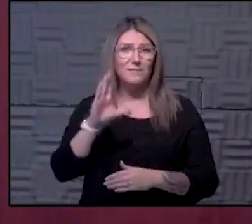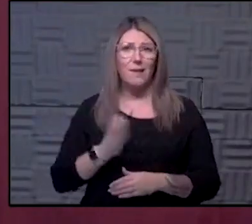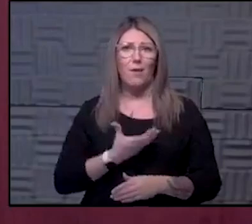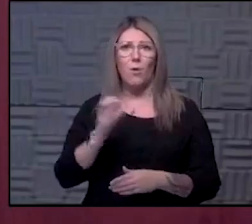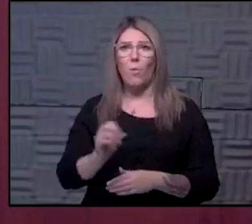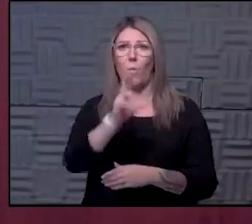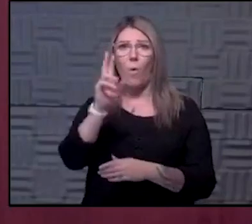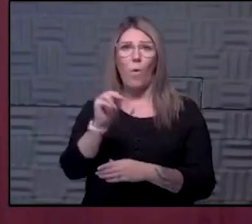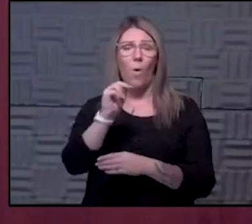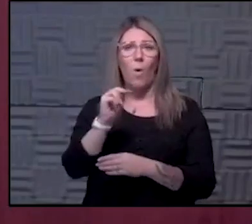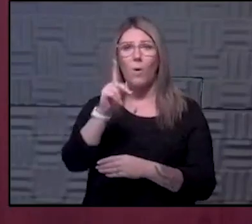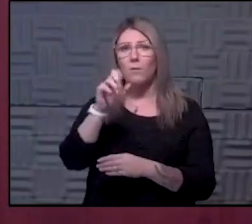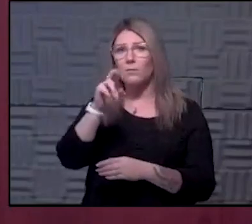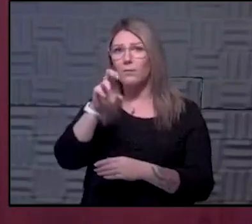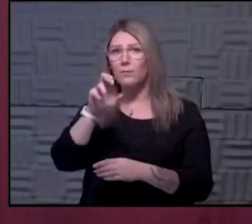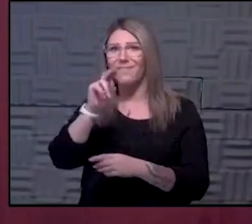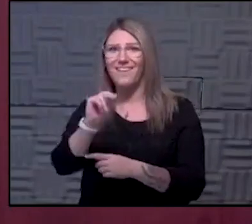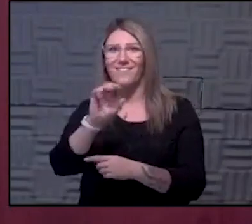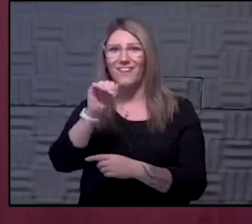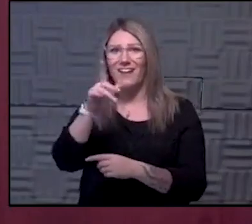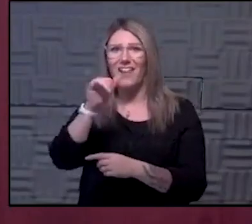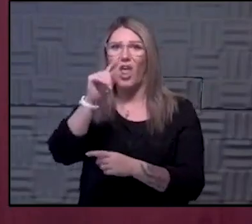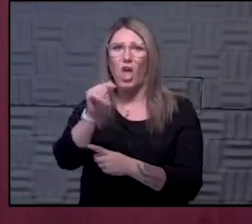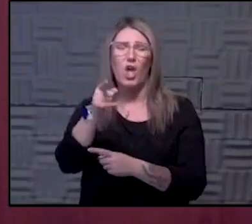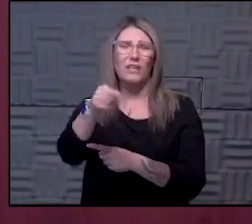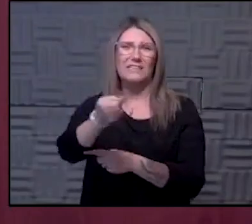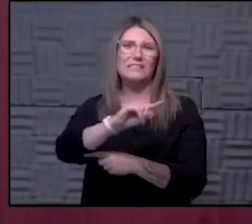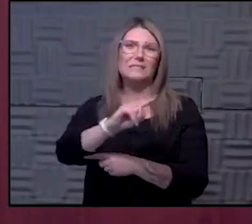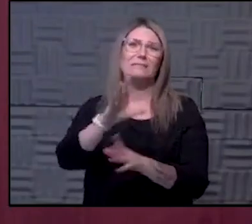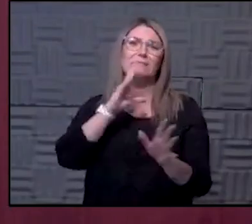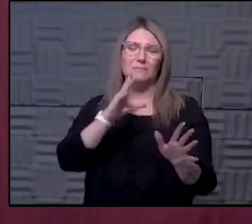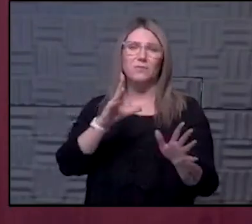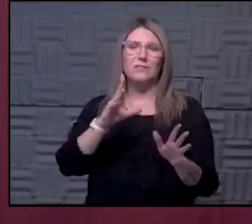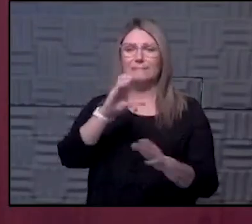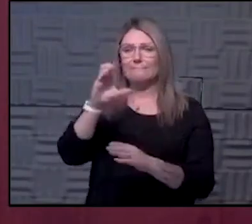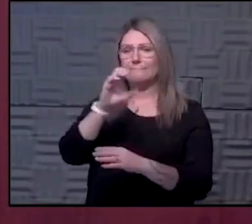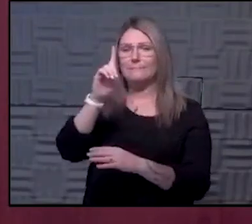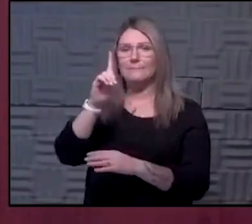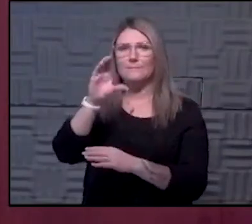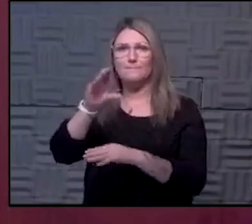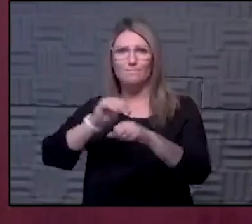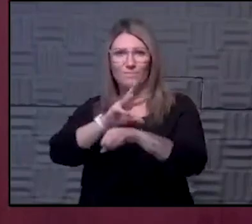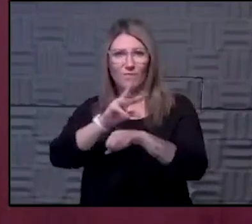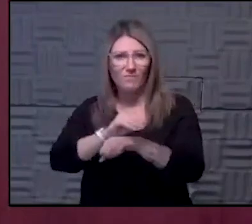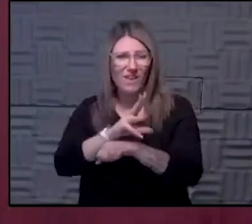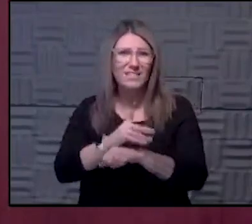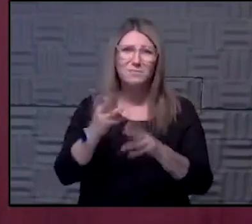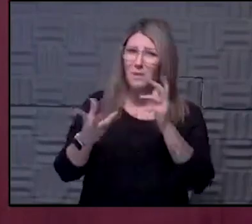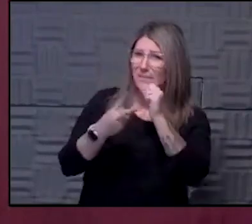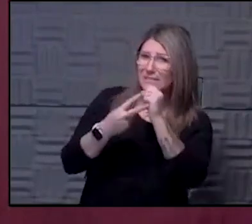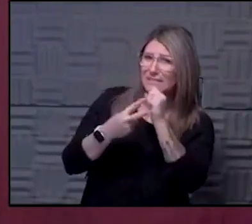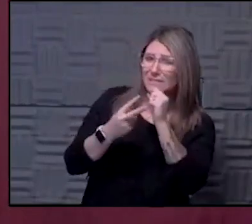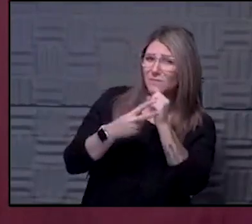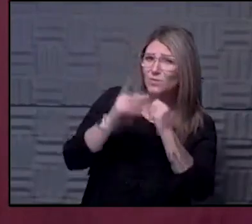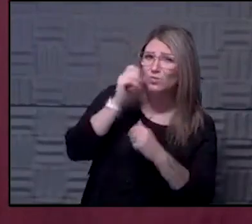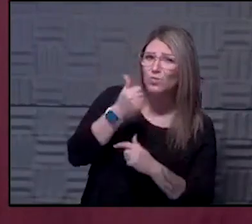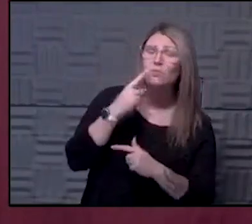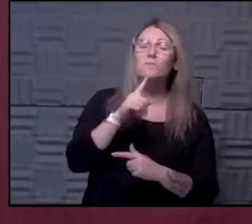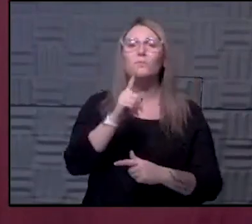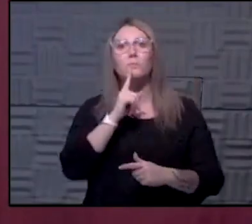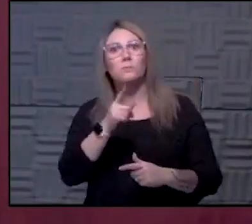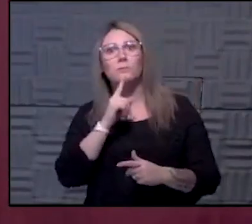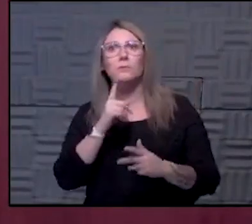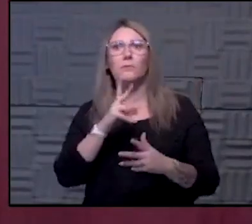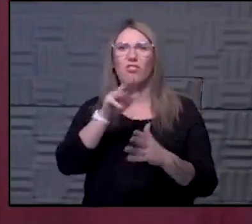Kevin Ault, who is Yeah. on the CDC Advisory Committee, we're probably going to save those for tomorrow. Yeah, if there's a couple that look pressing, we're Yeah, if happy they're to really try and pressing, answer but